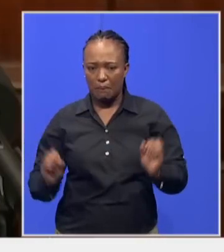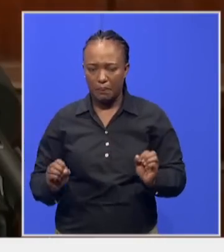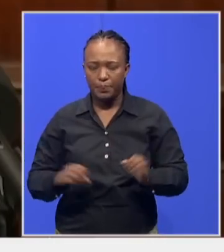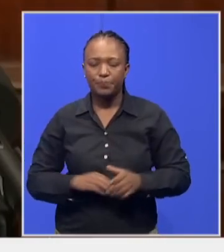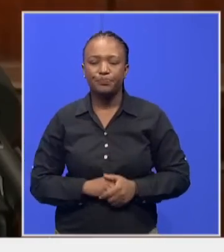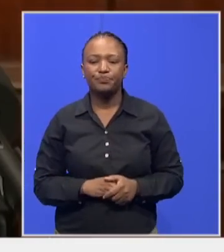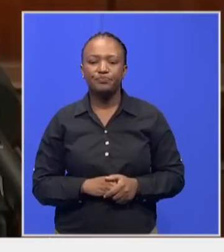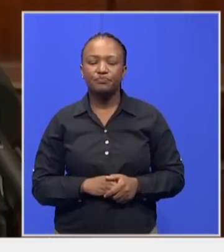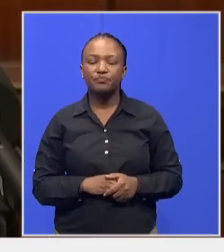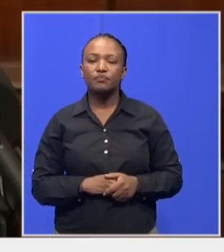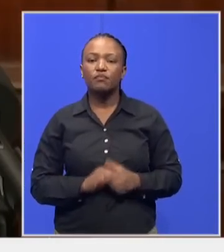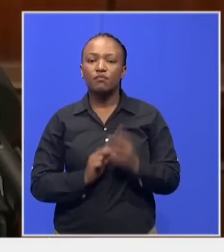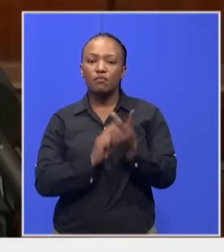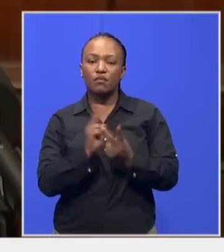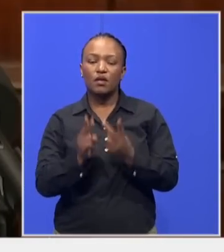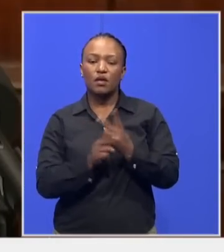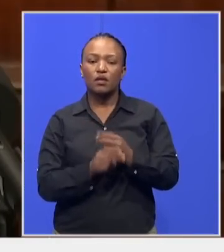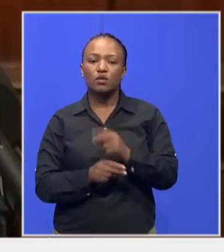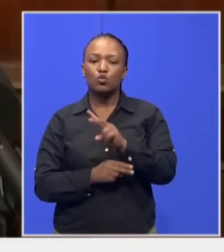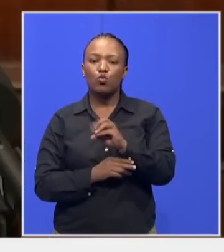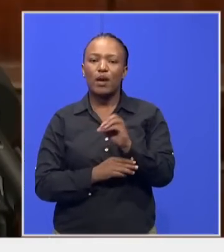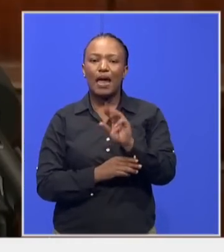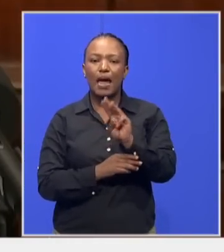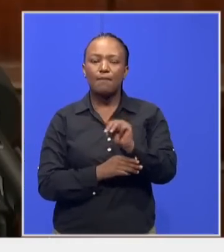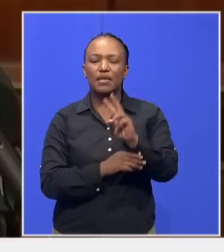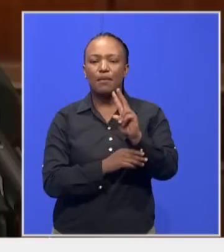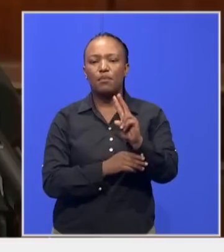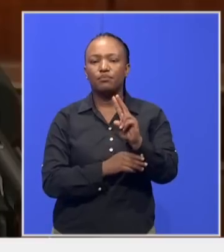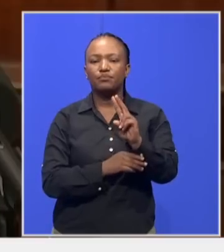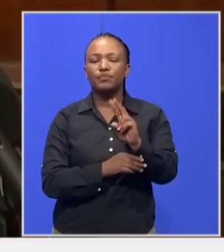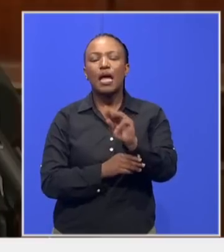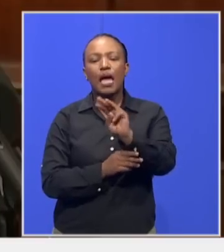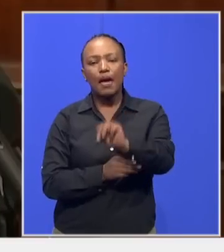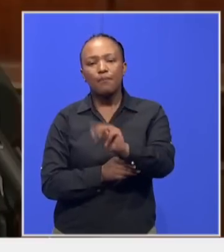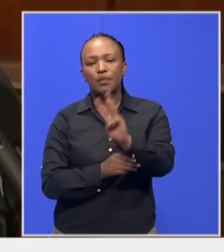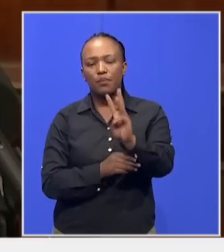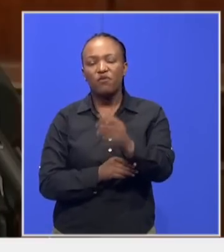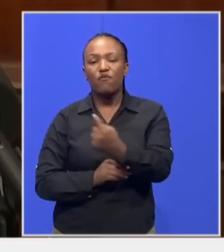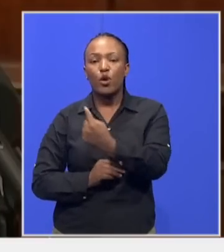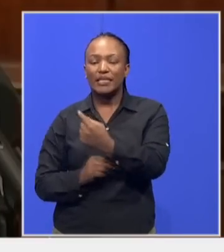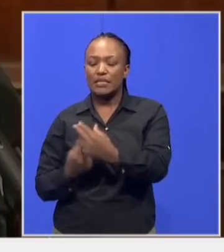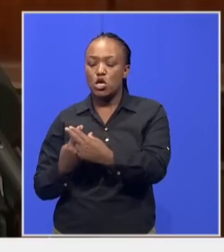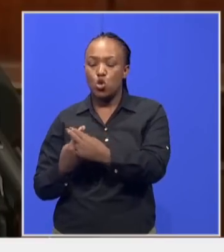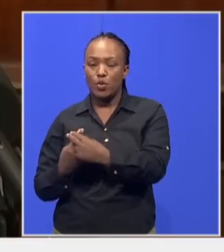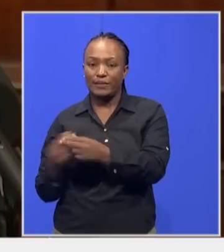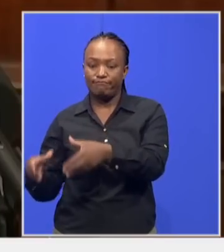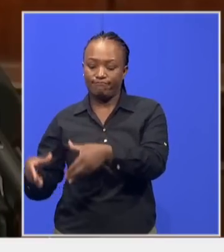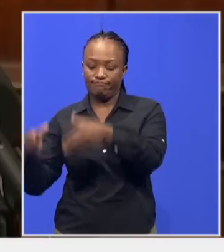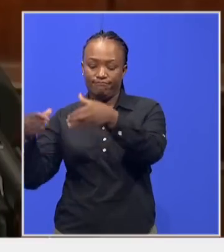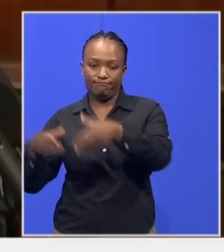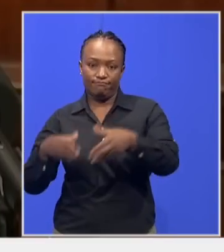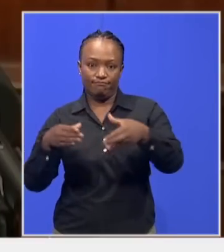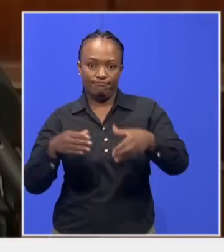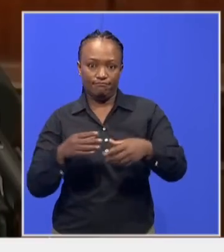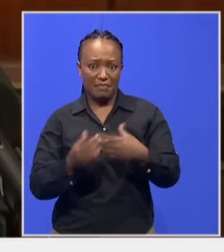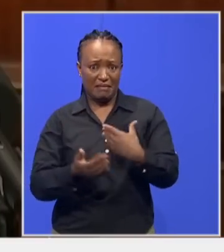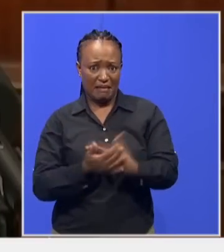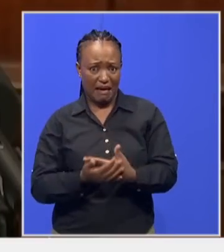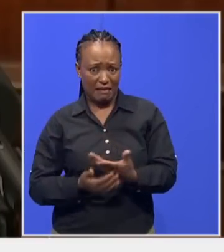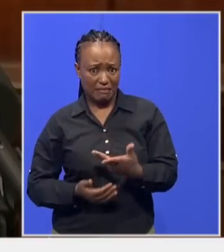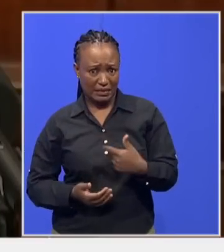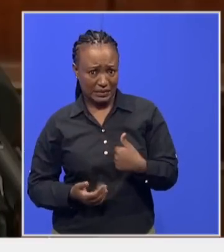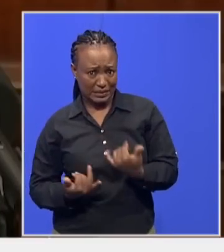And again, 200 megawatts per unit. And those are the issues that requires attention. Can we afford to have such a